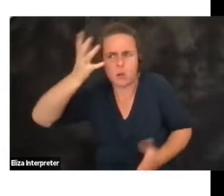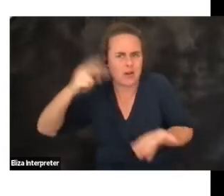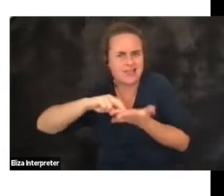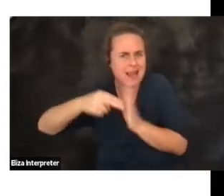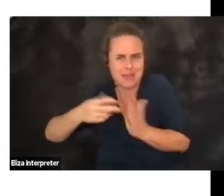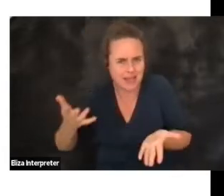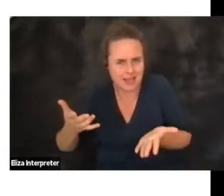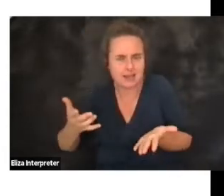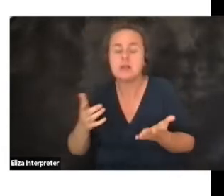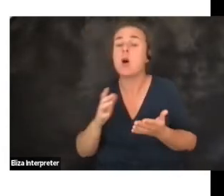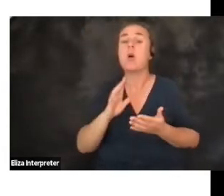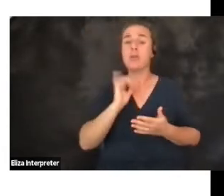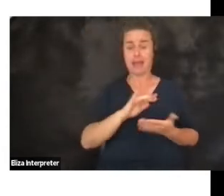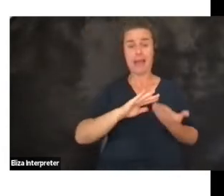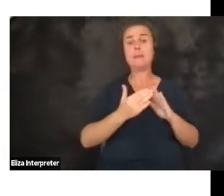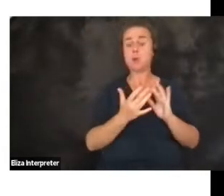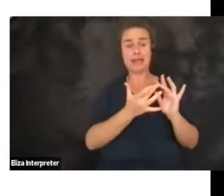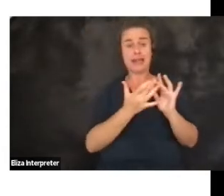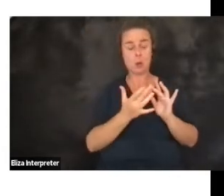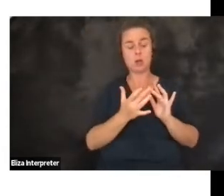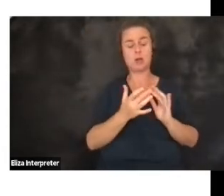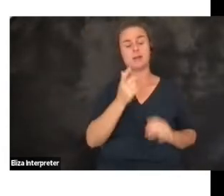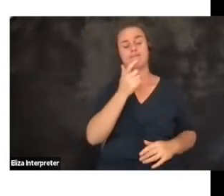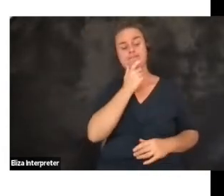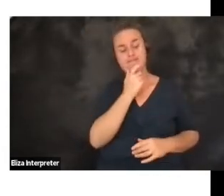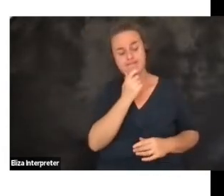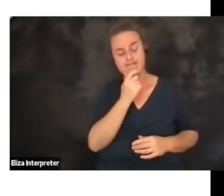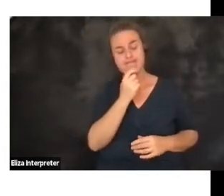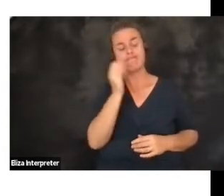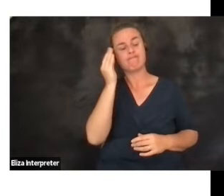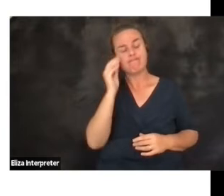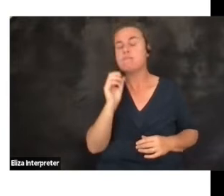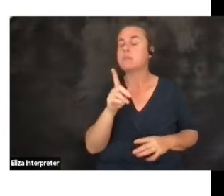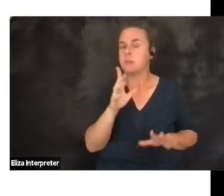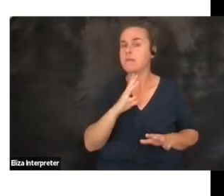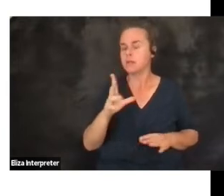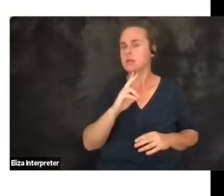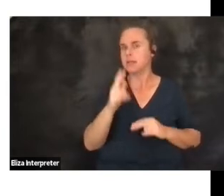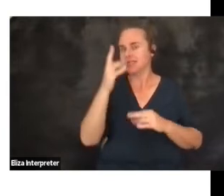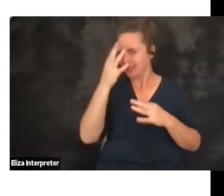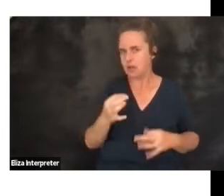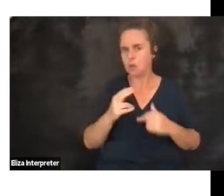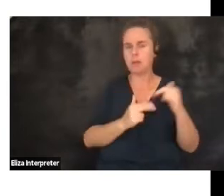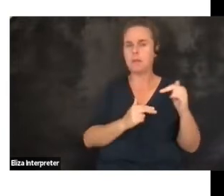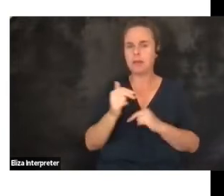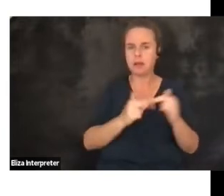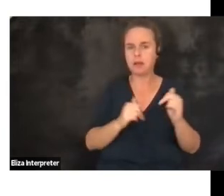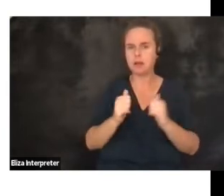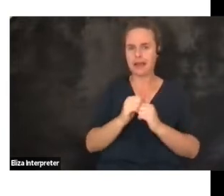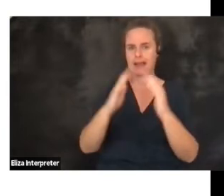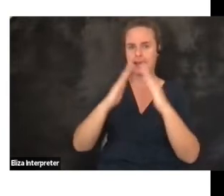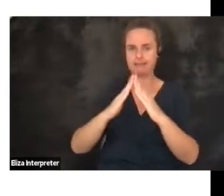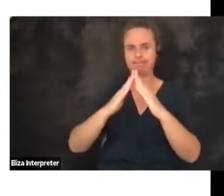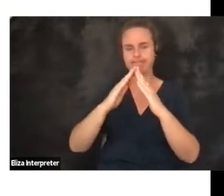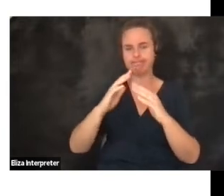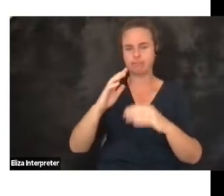a community network, and they decided that what they should do is they built a facility called Phoebe House.